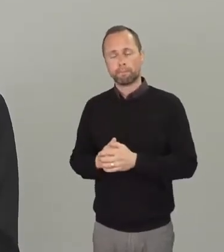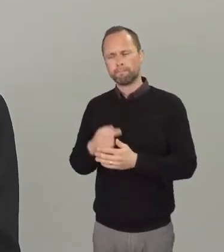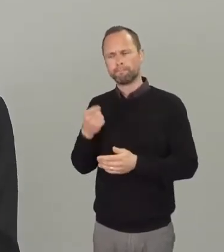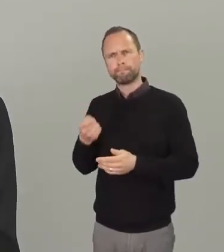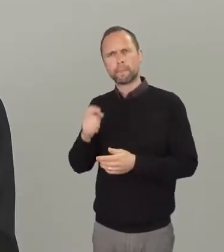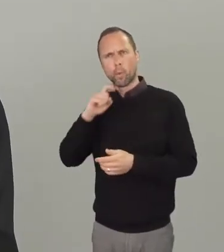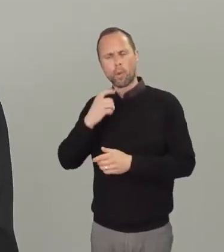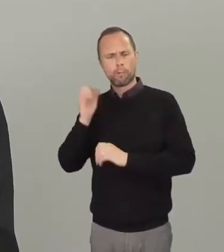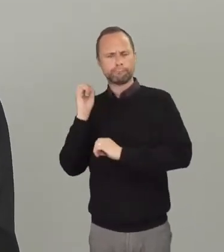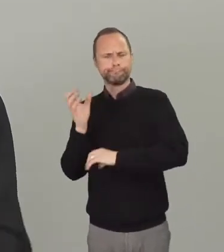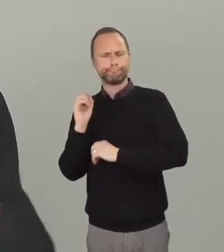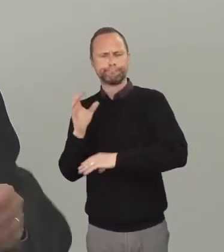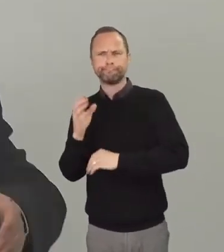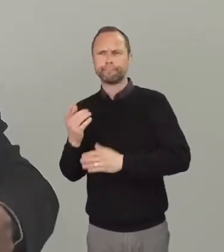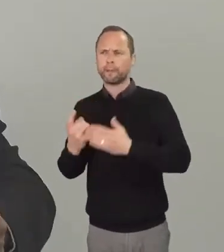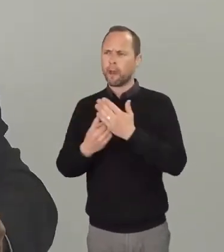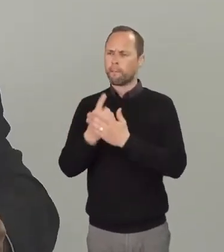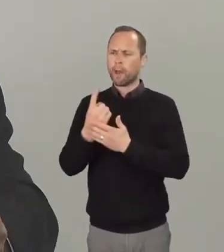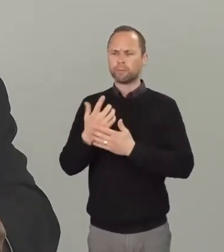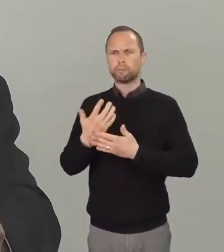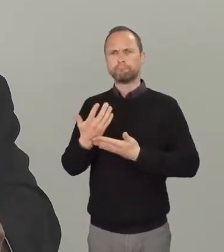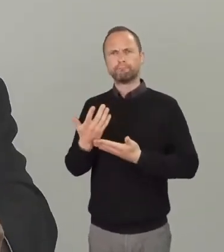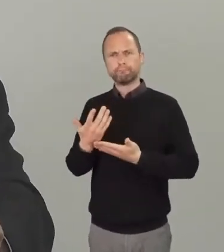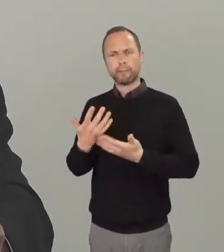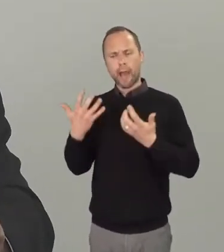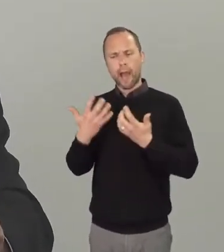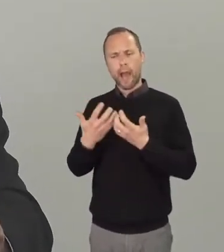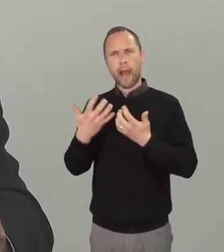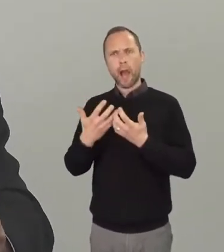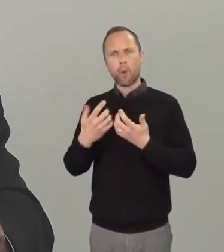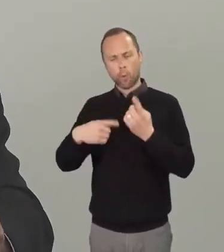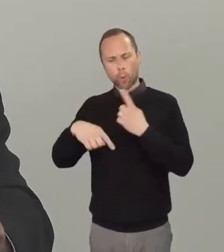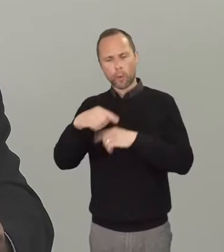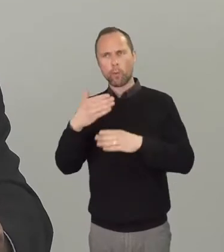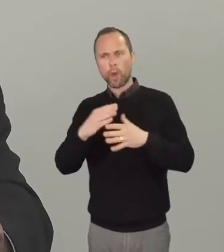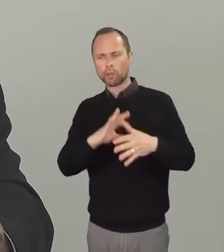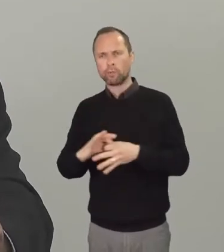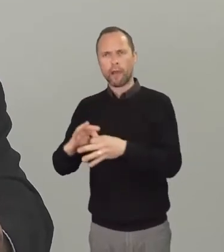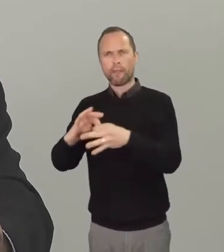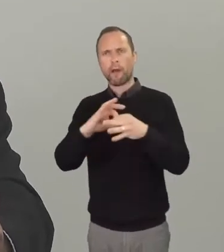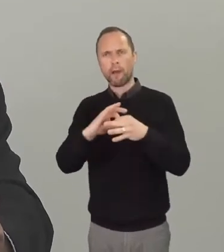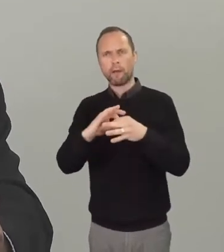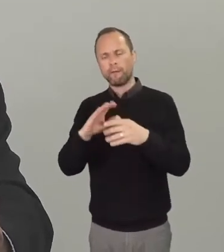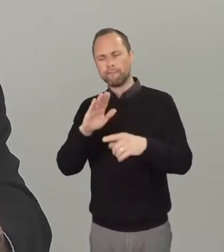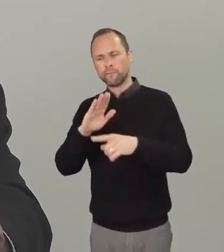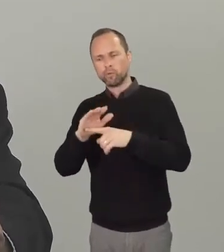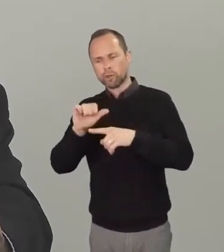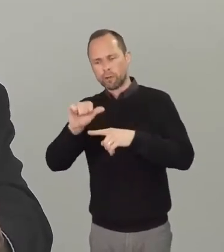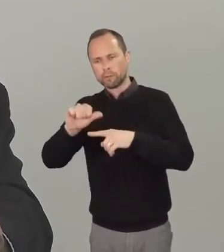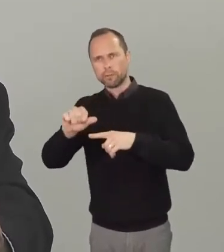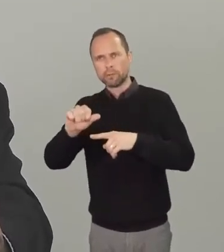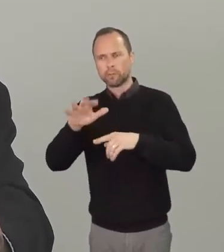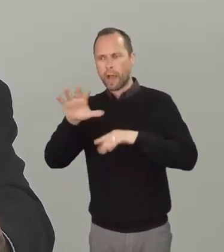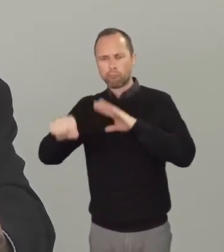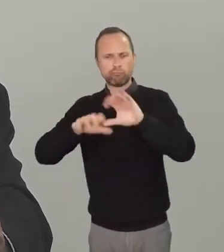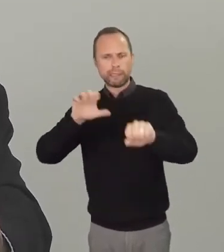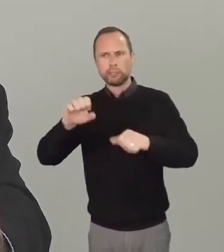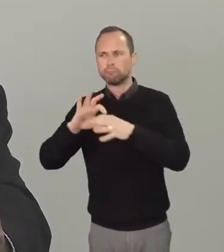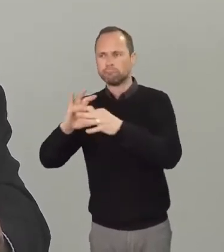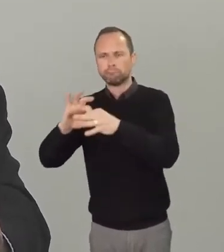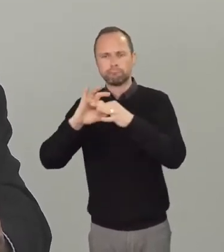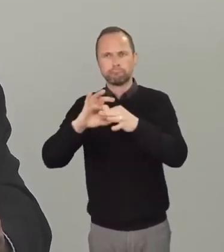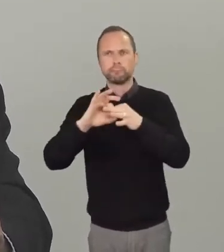going to tell us a bit more about how we'll be working together to reach out with the love of